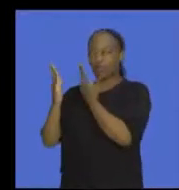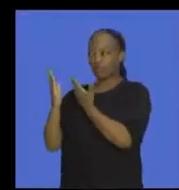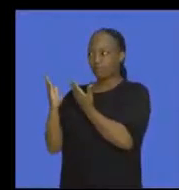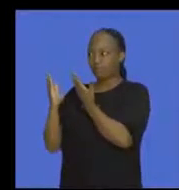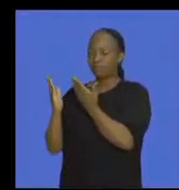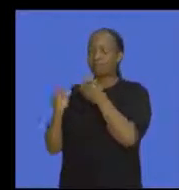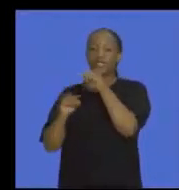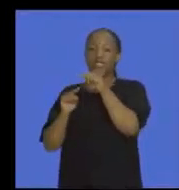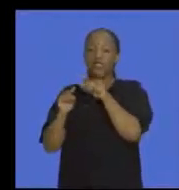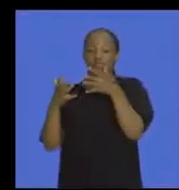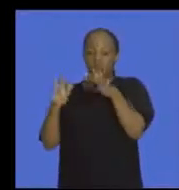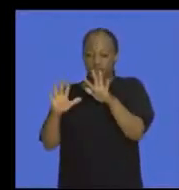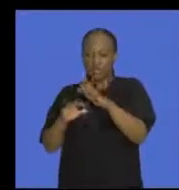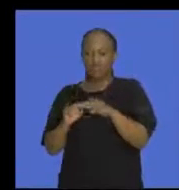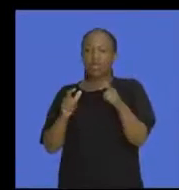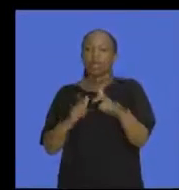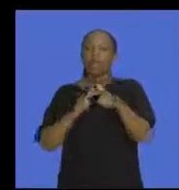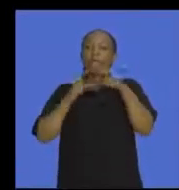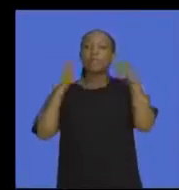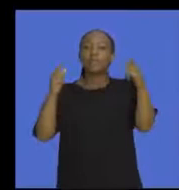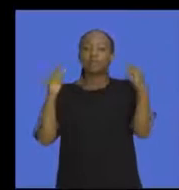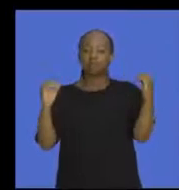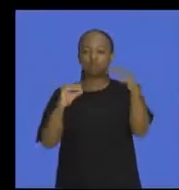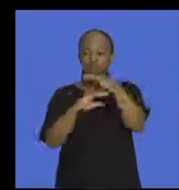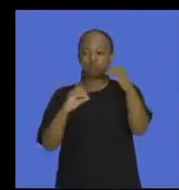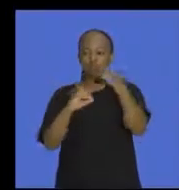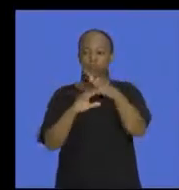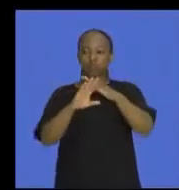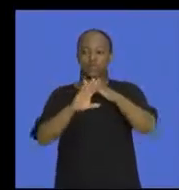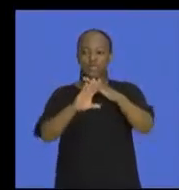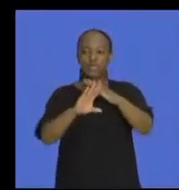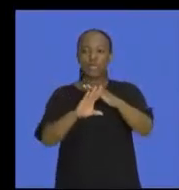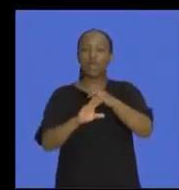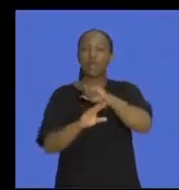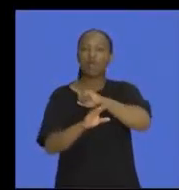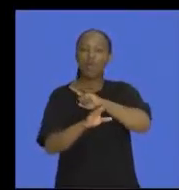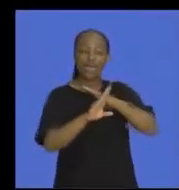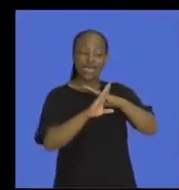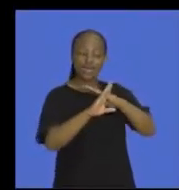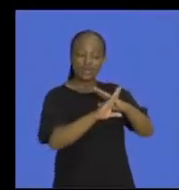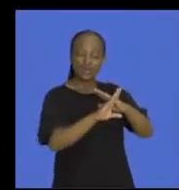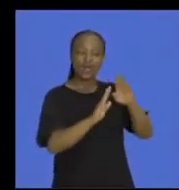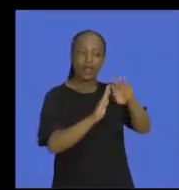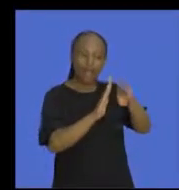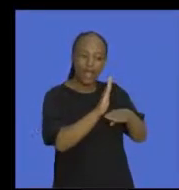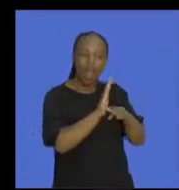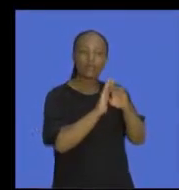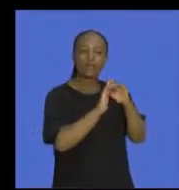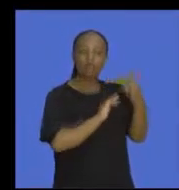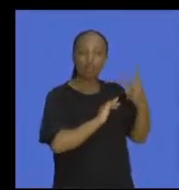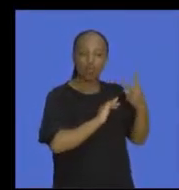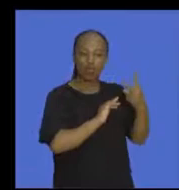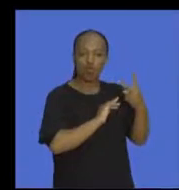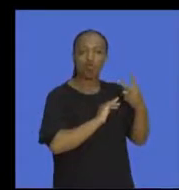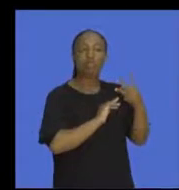current being divided. But also, the largest current passes through the resistor with the smallest resistance. That's a very,